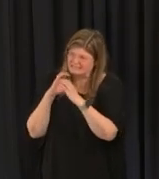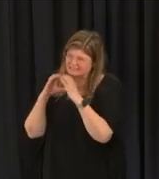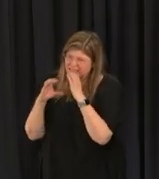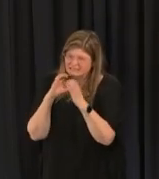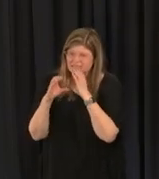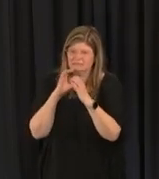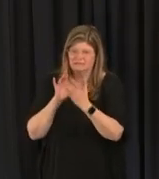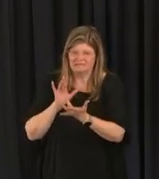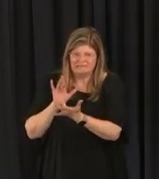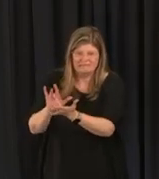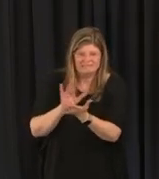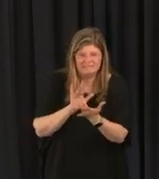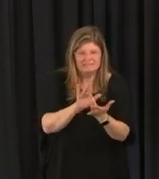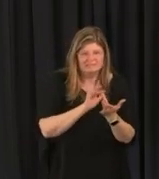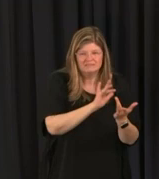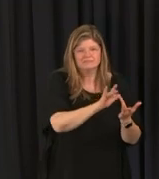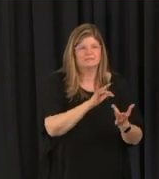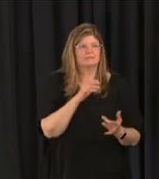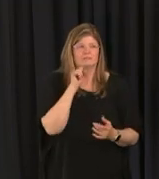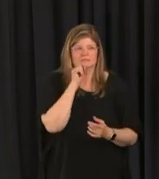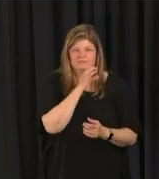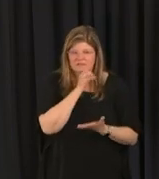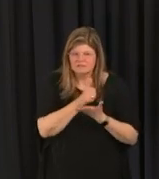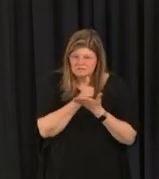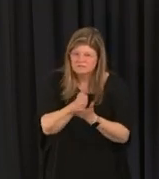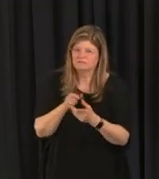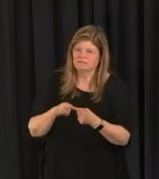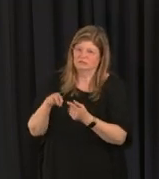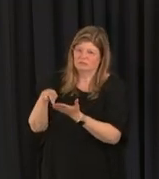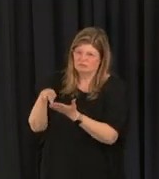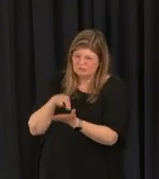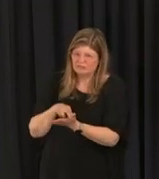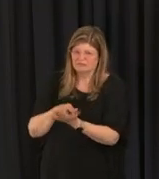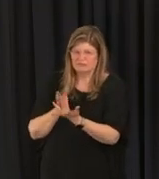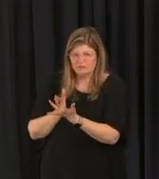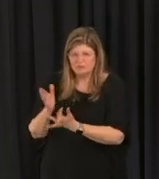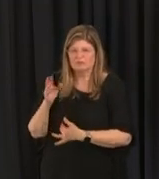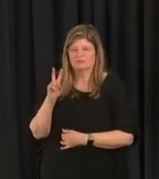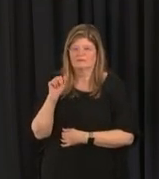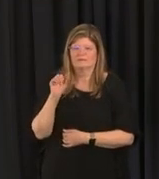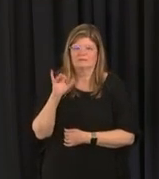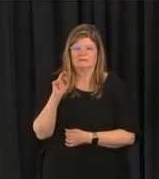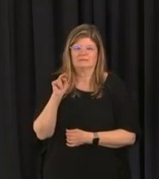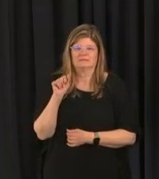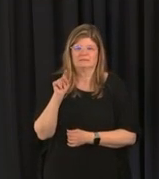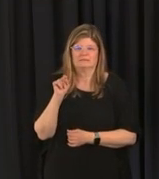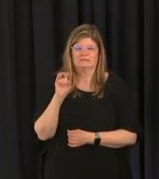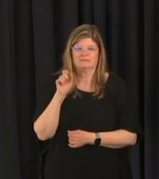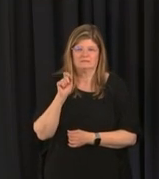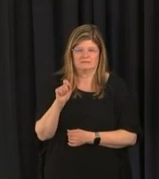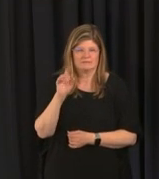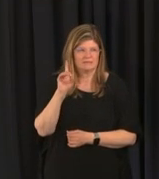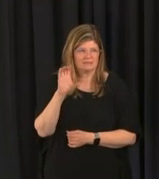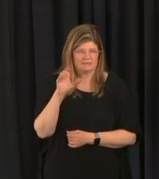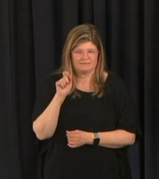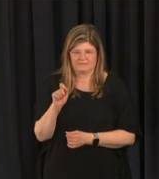get registered, to help them with getting registered either through vaccinate.dc.gov or the call center at